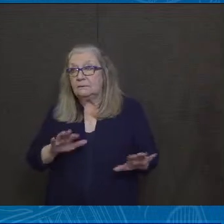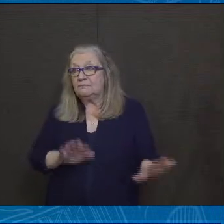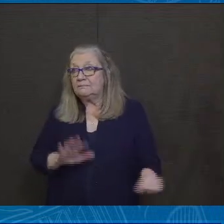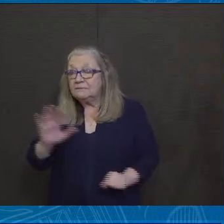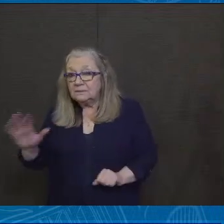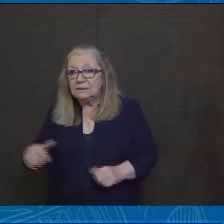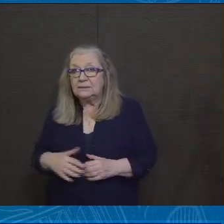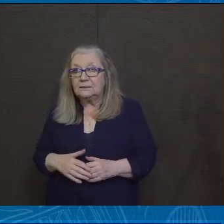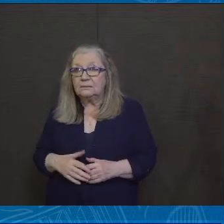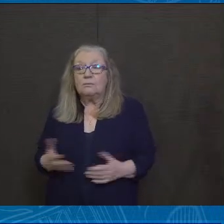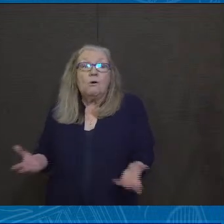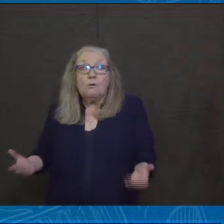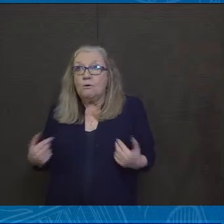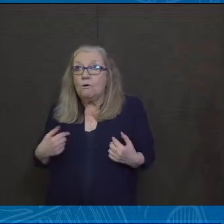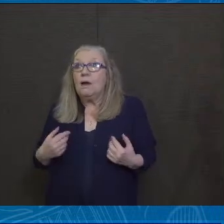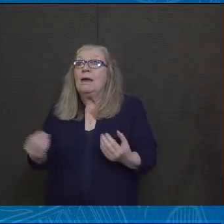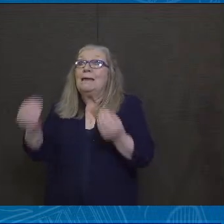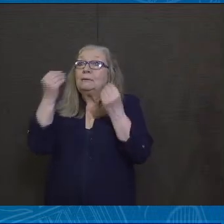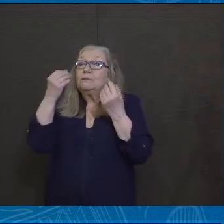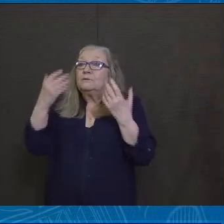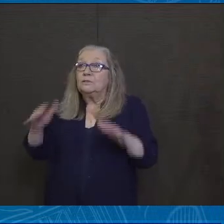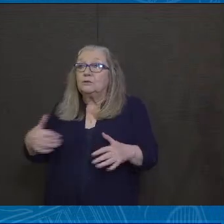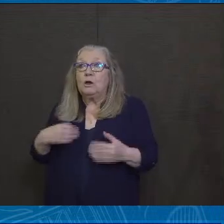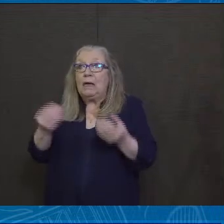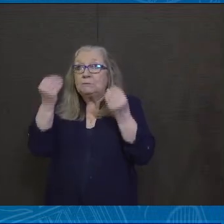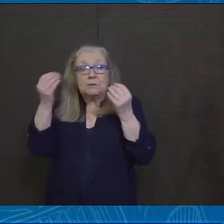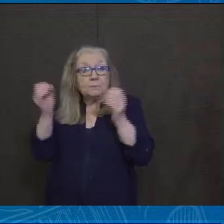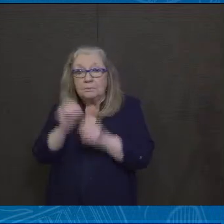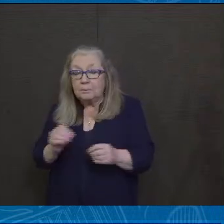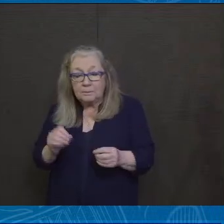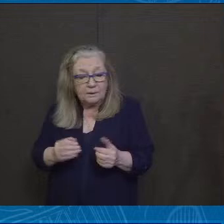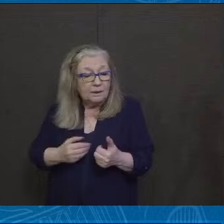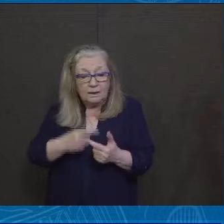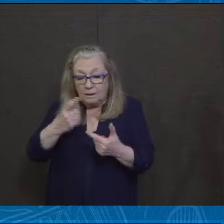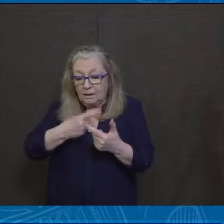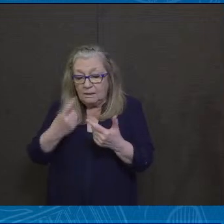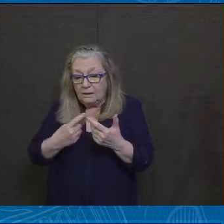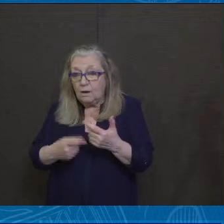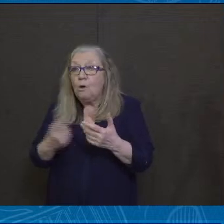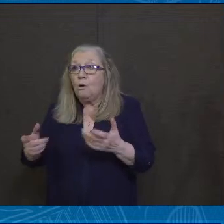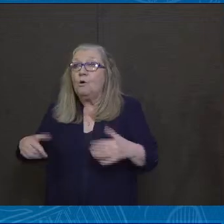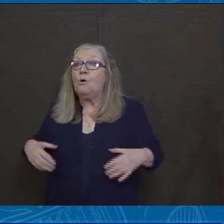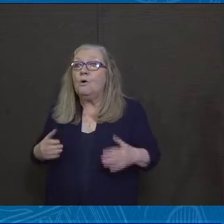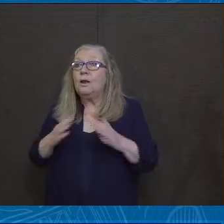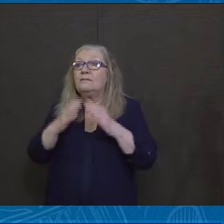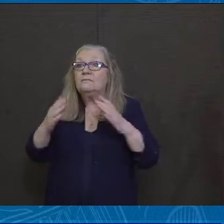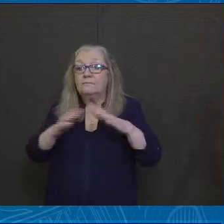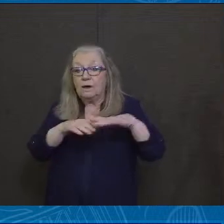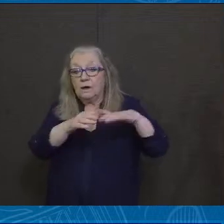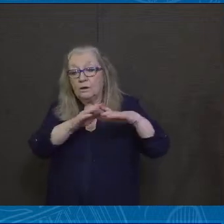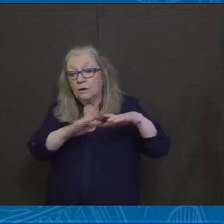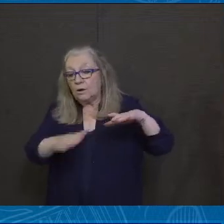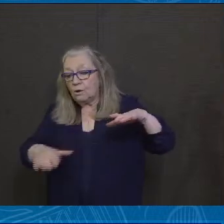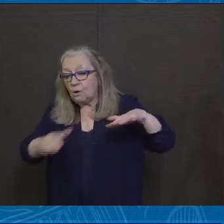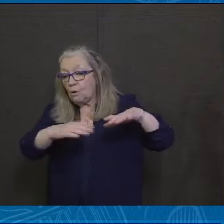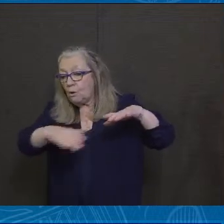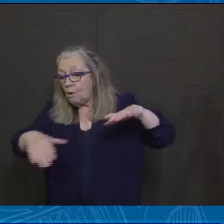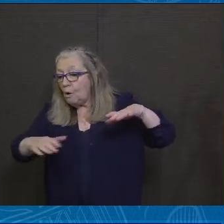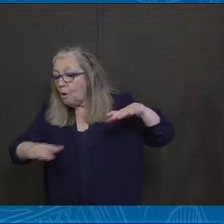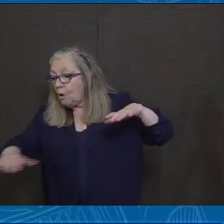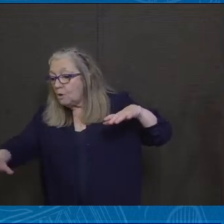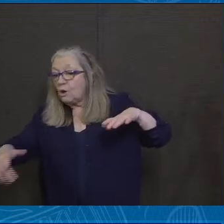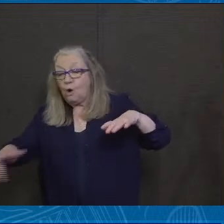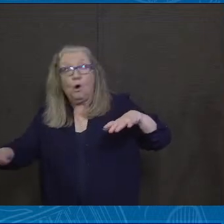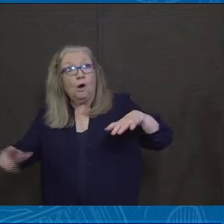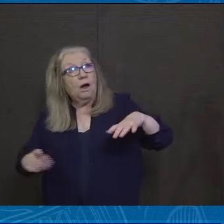you're not educated. If you are living at the coastal area or you're living up in the bush in the